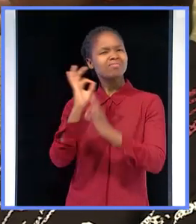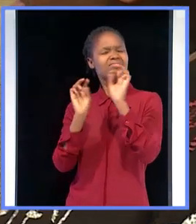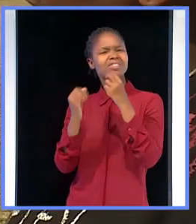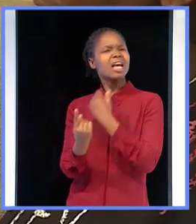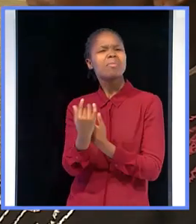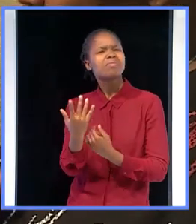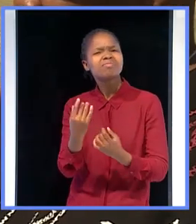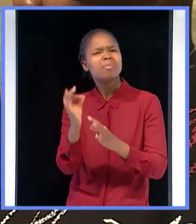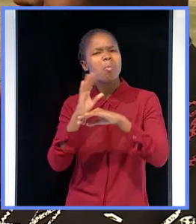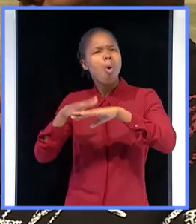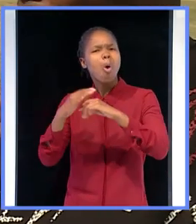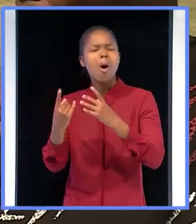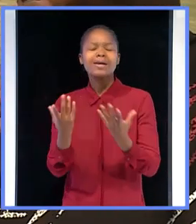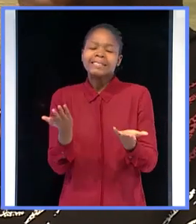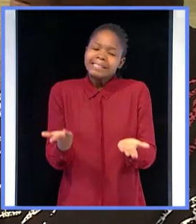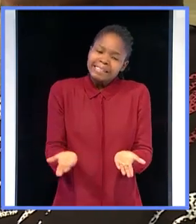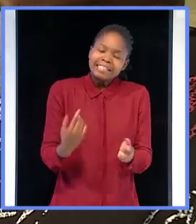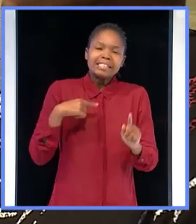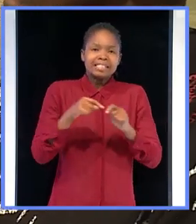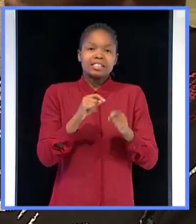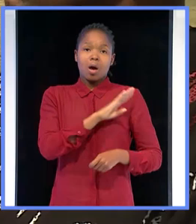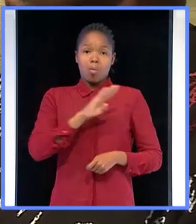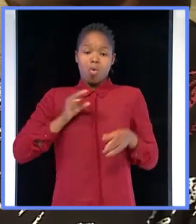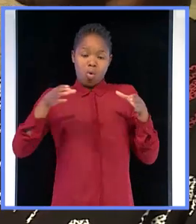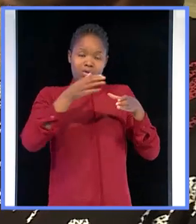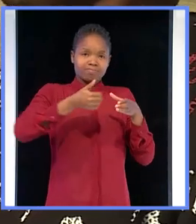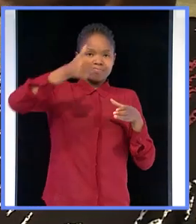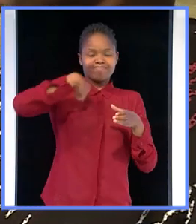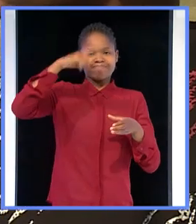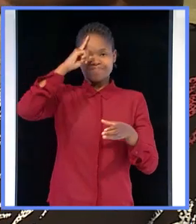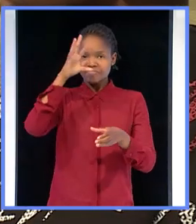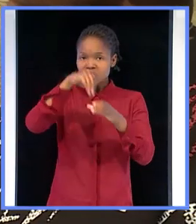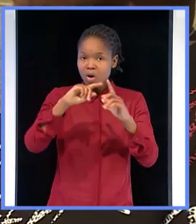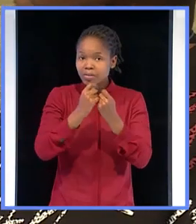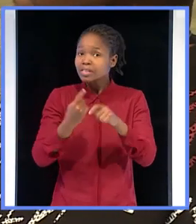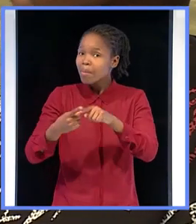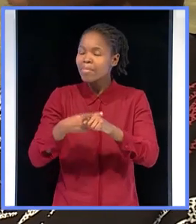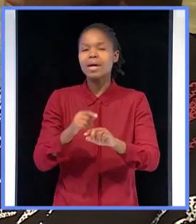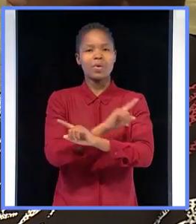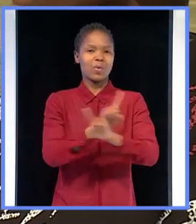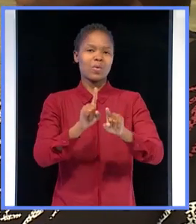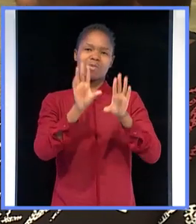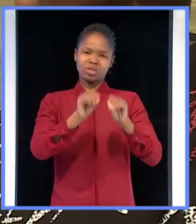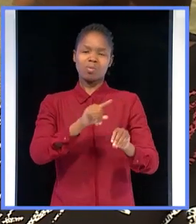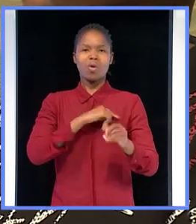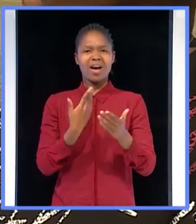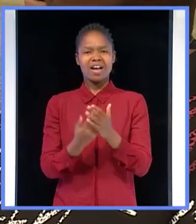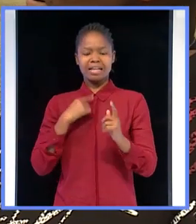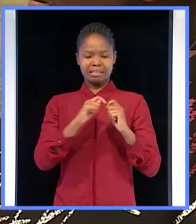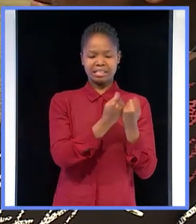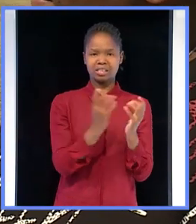him? Well, World Rugby basically stopped him from playing the game because they scared for other players and himself to get